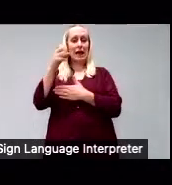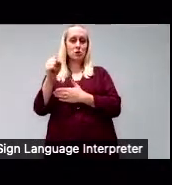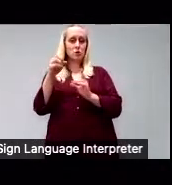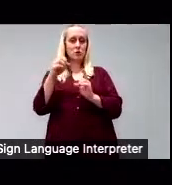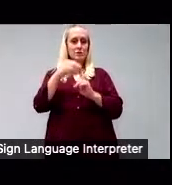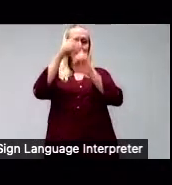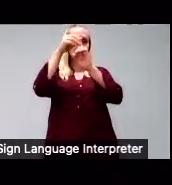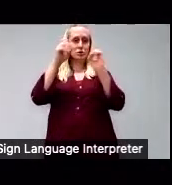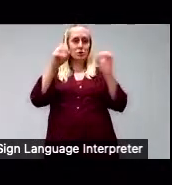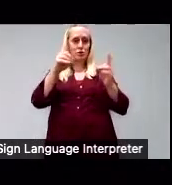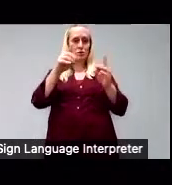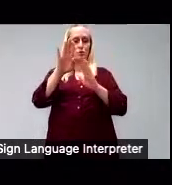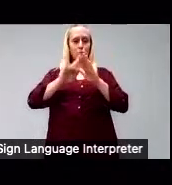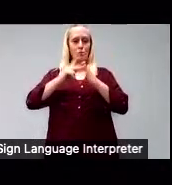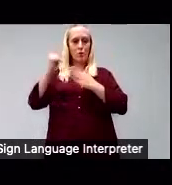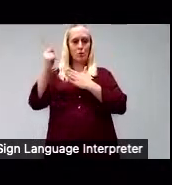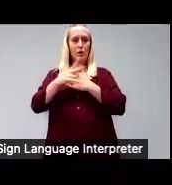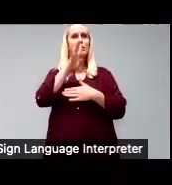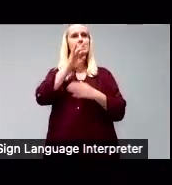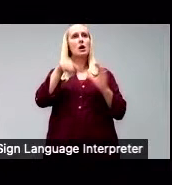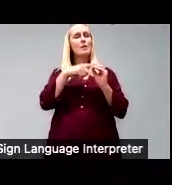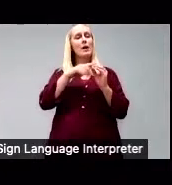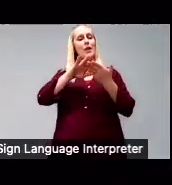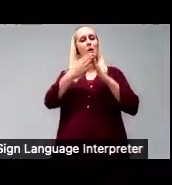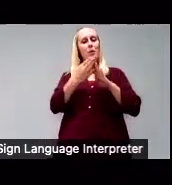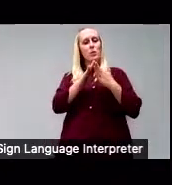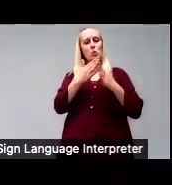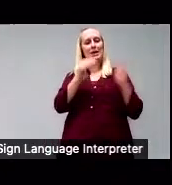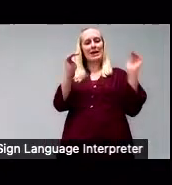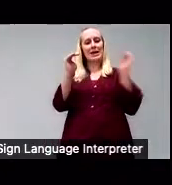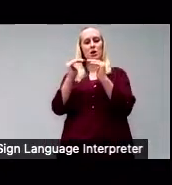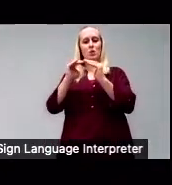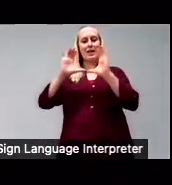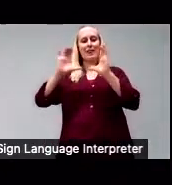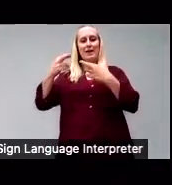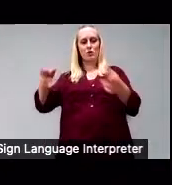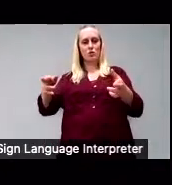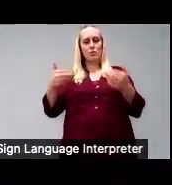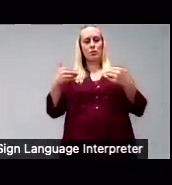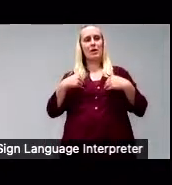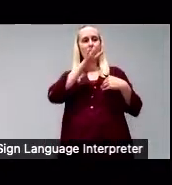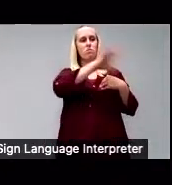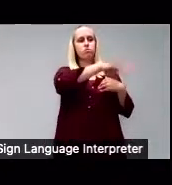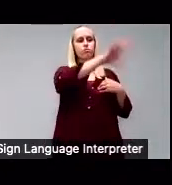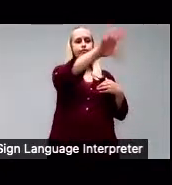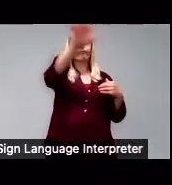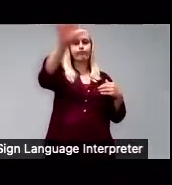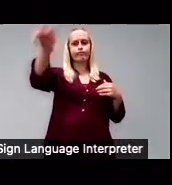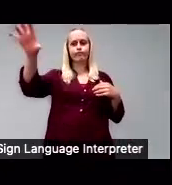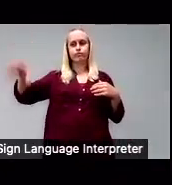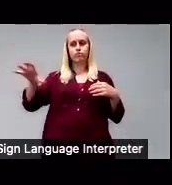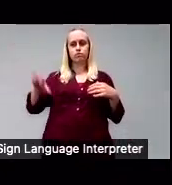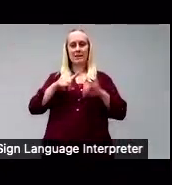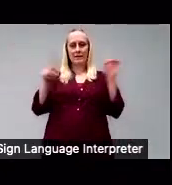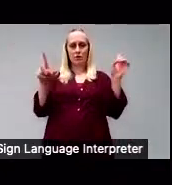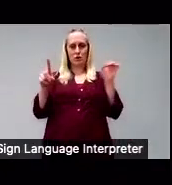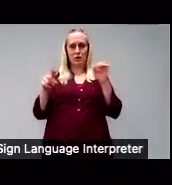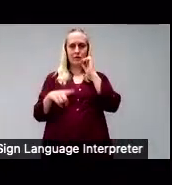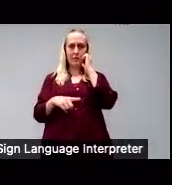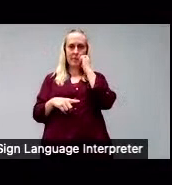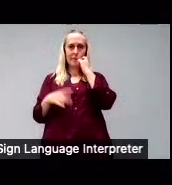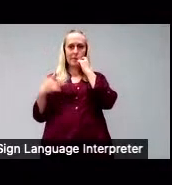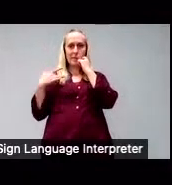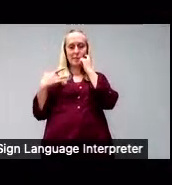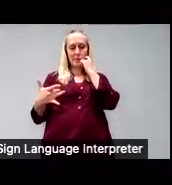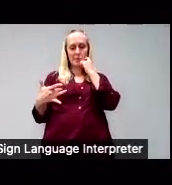but we really talk about the community as our classroom. So we have locations that I'll talk just a little bit about, but the majority of the time that our students